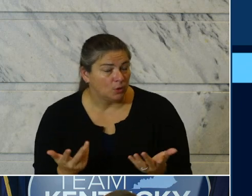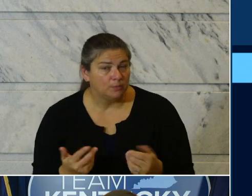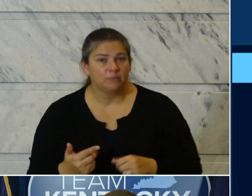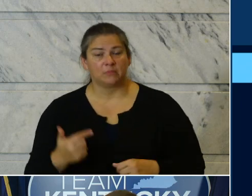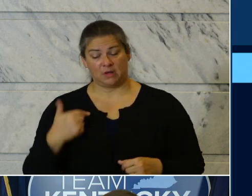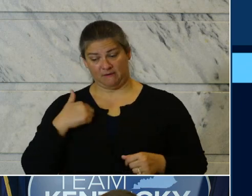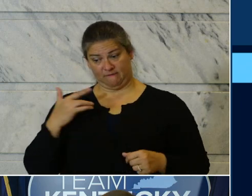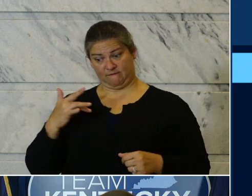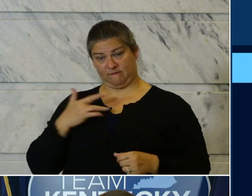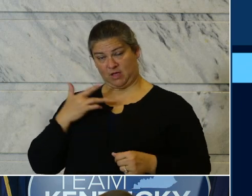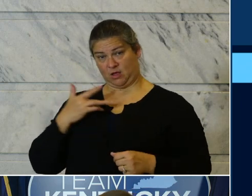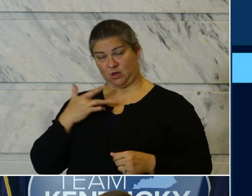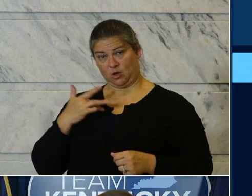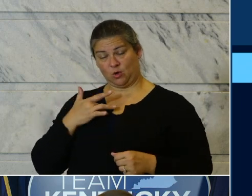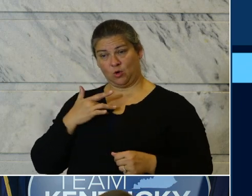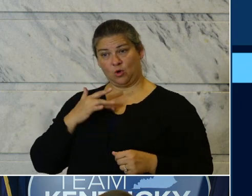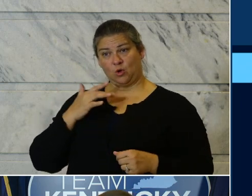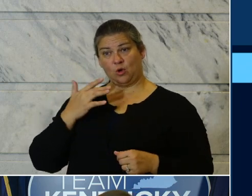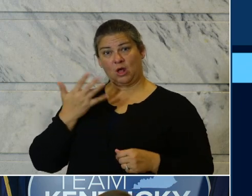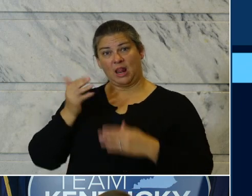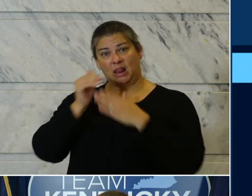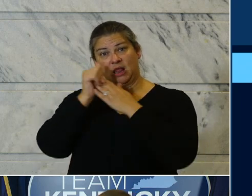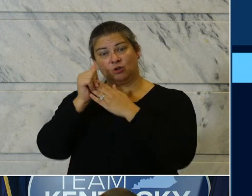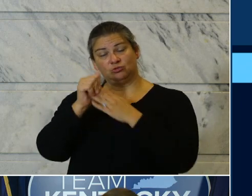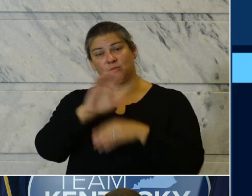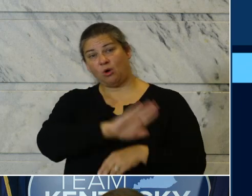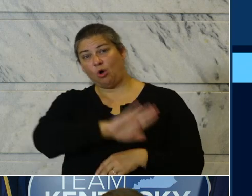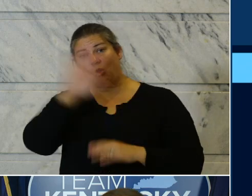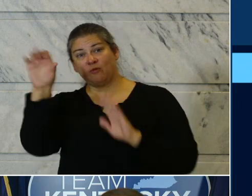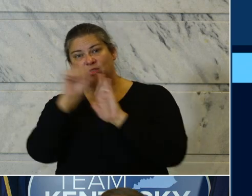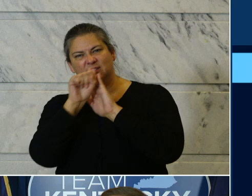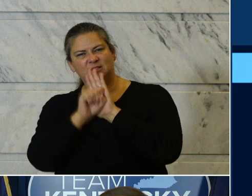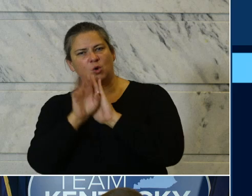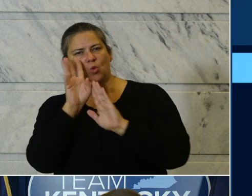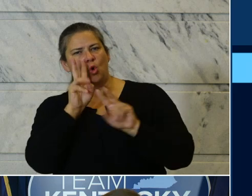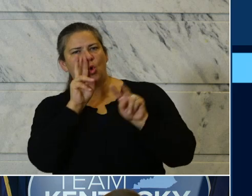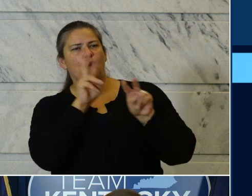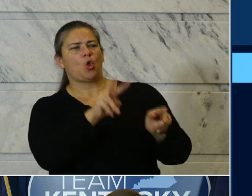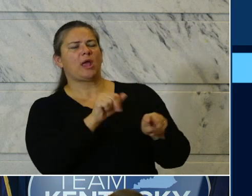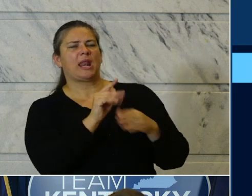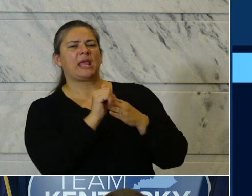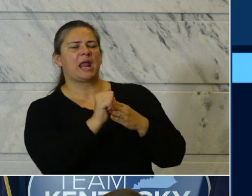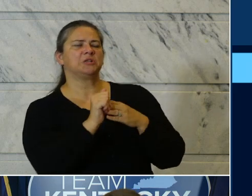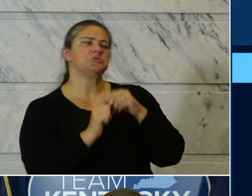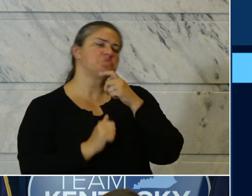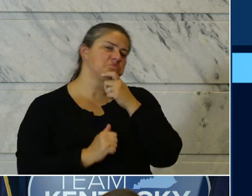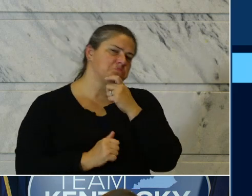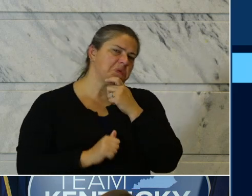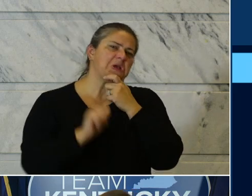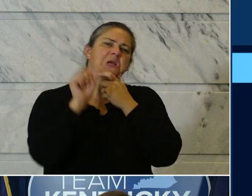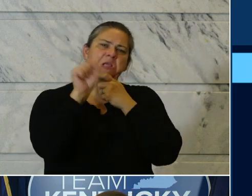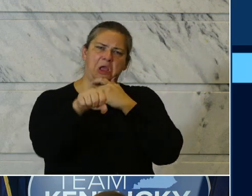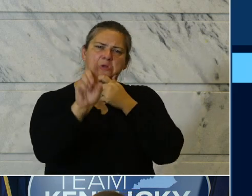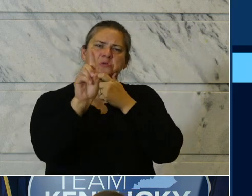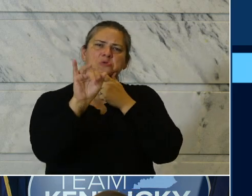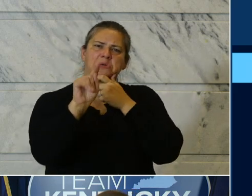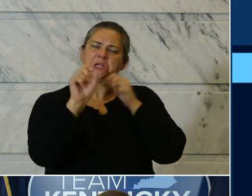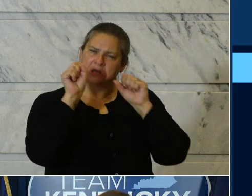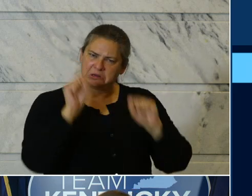our leadership throughout the state is going to take a look at this. It's a way that it can happen, and it's a way that it can happen safer. And I